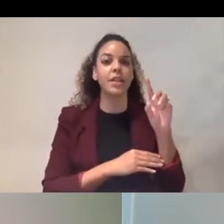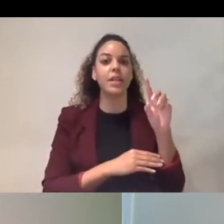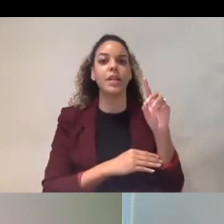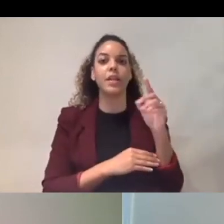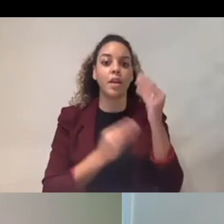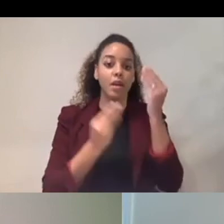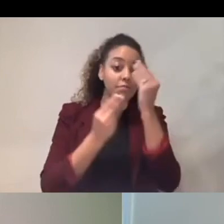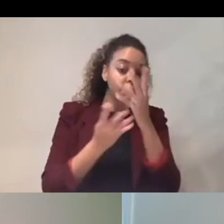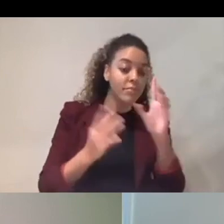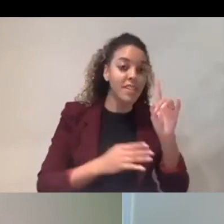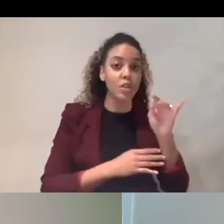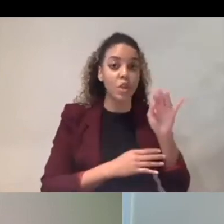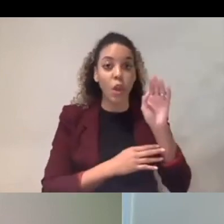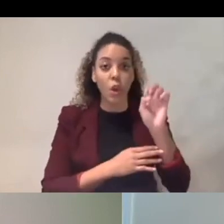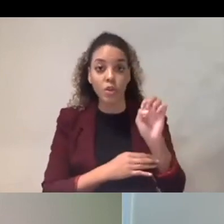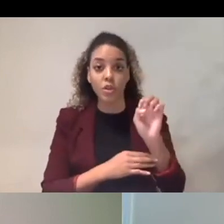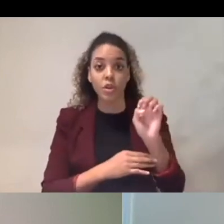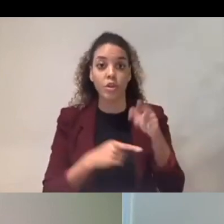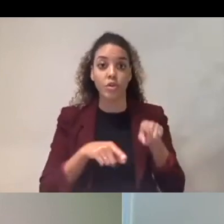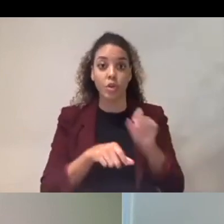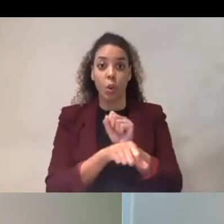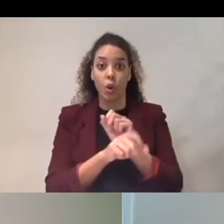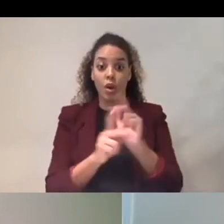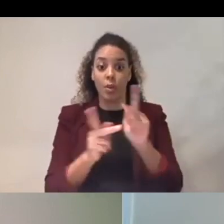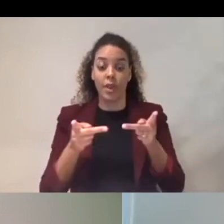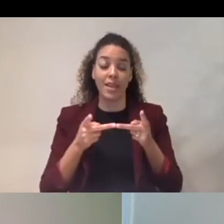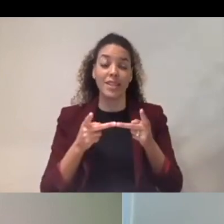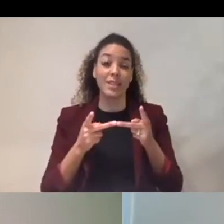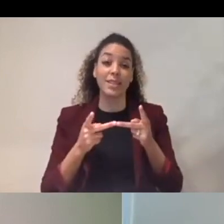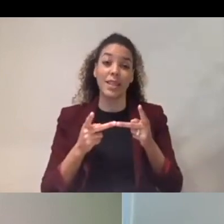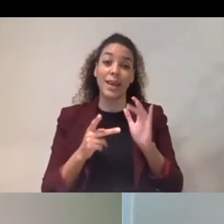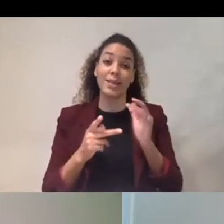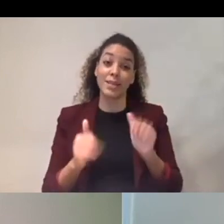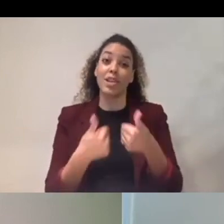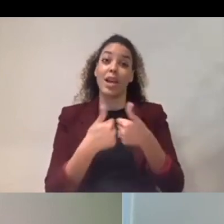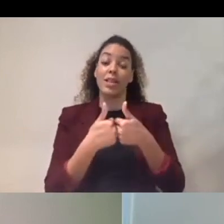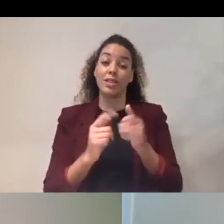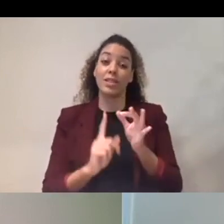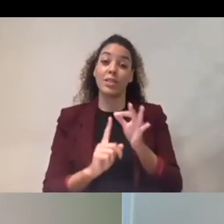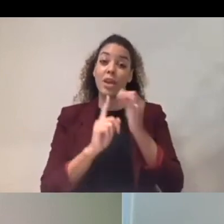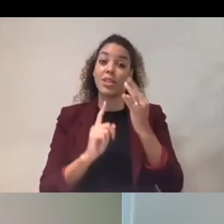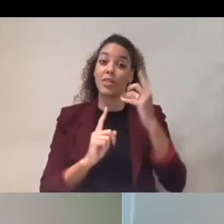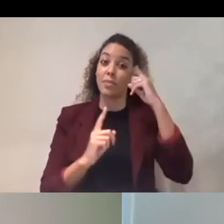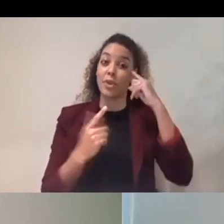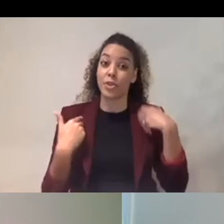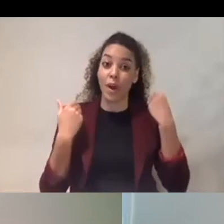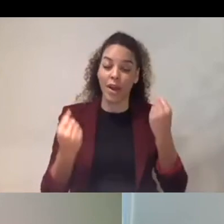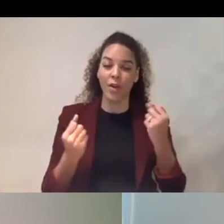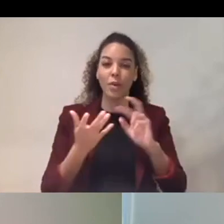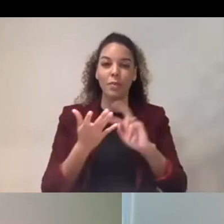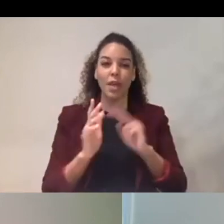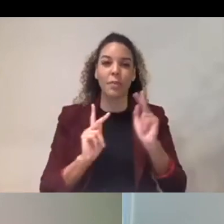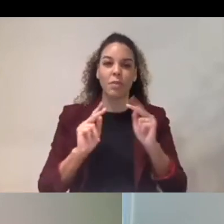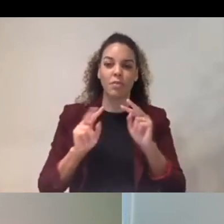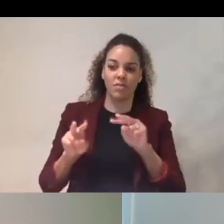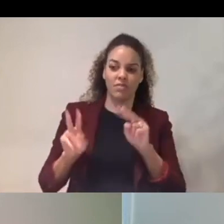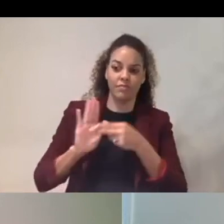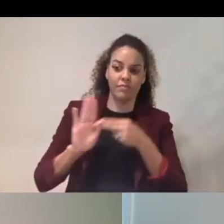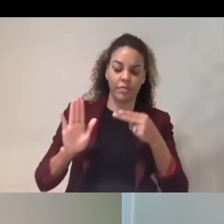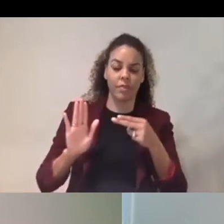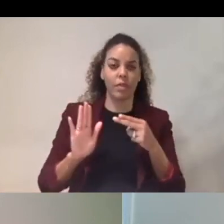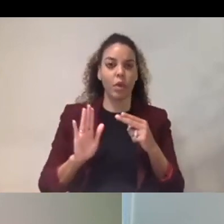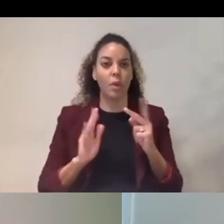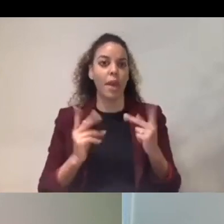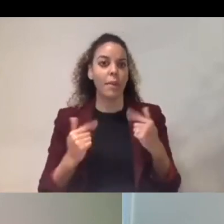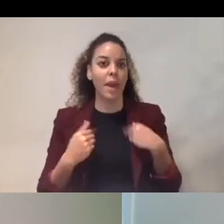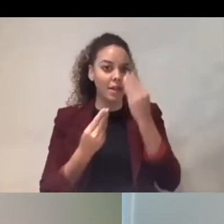very difficult thing to do, particularly if it's a mental health condition, so that then the stigma is associated with saying I'm bipolar or I